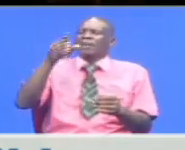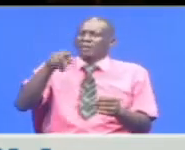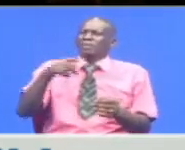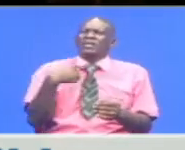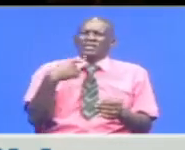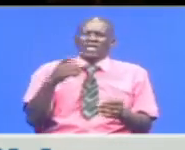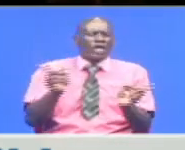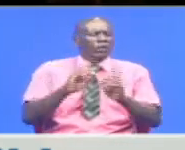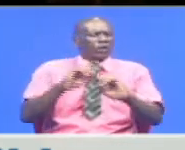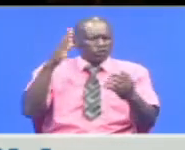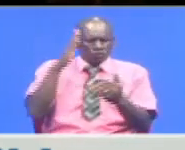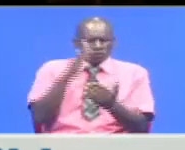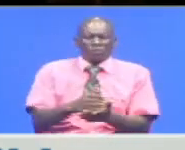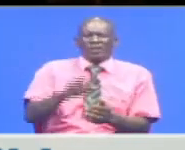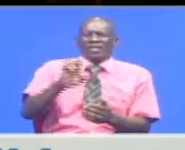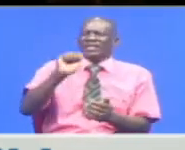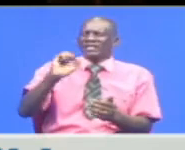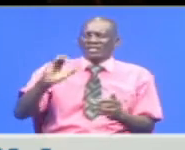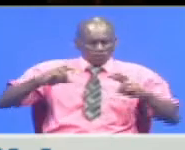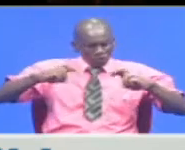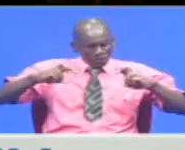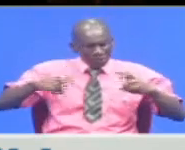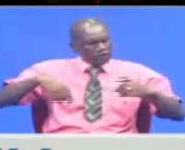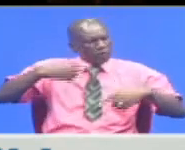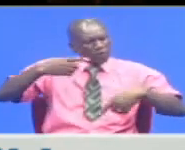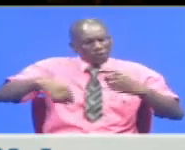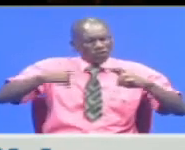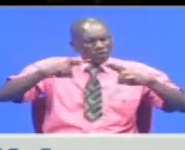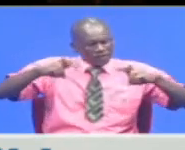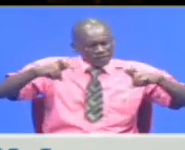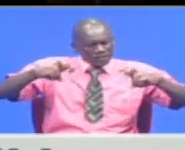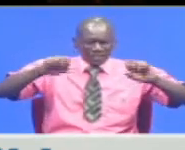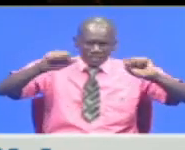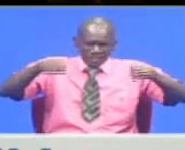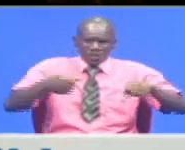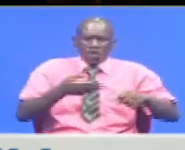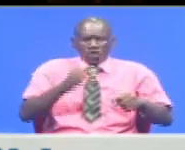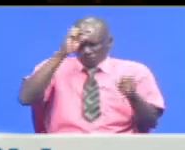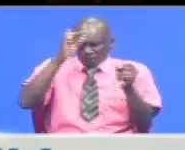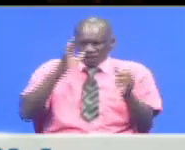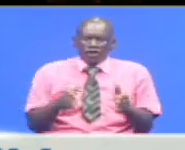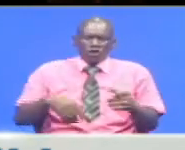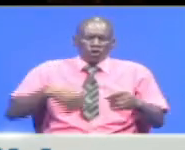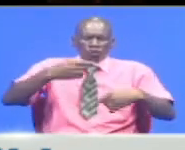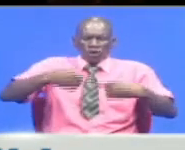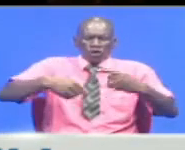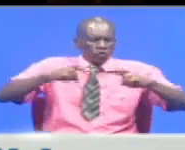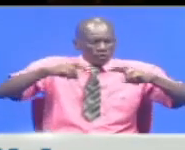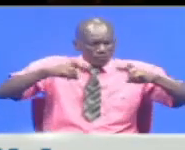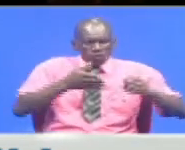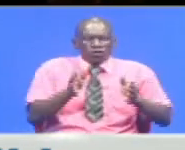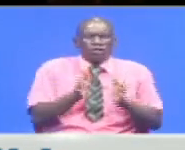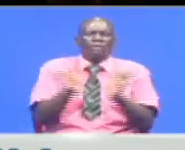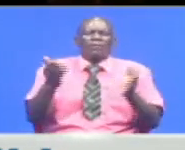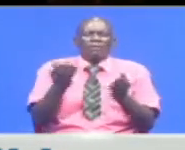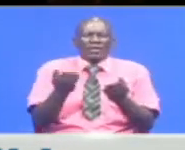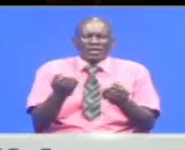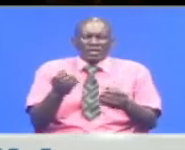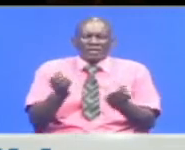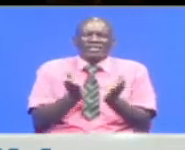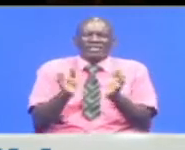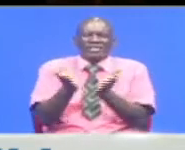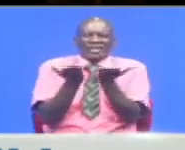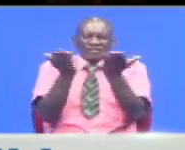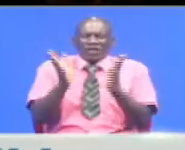stop EACC from investigating. We'll keep on investigating those governors, those public servants, those